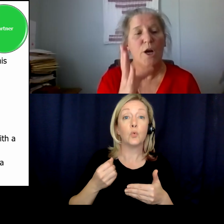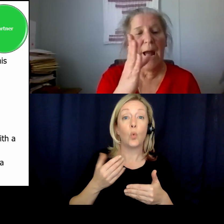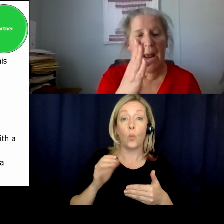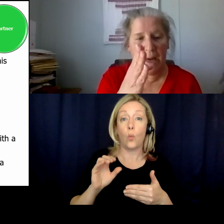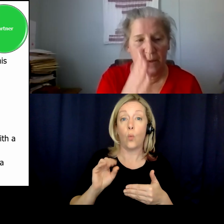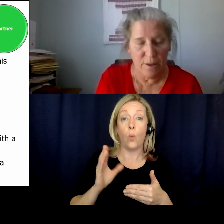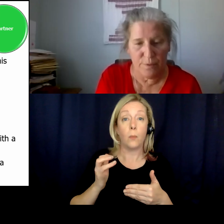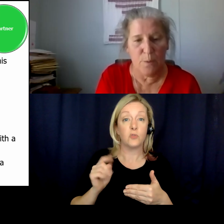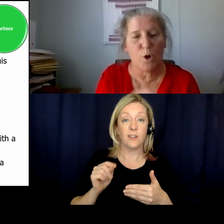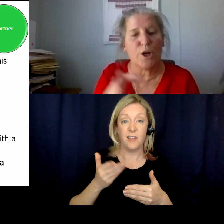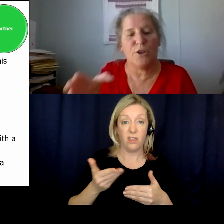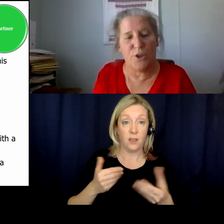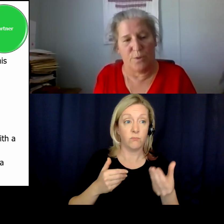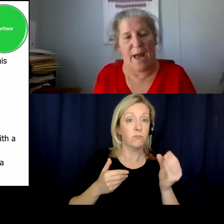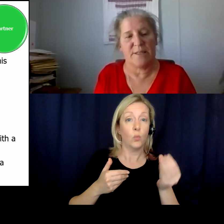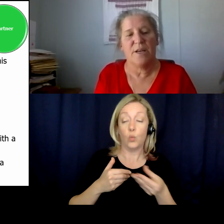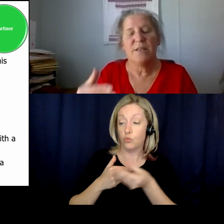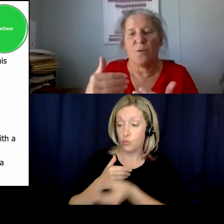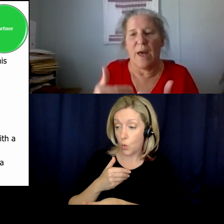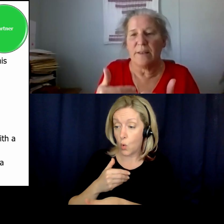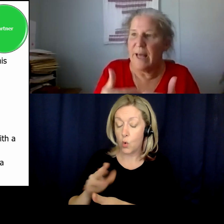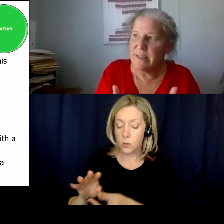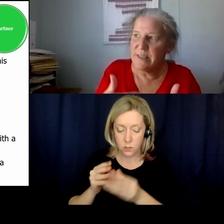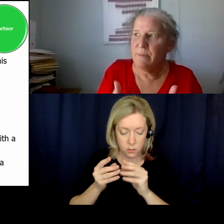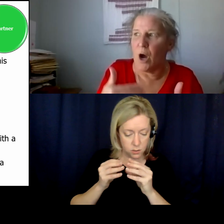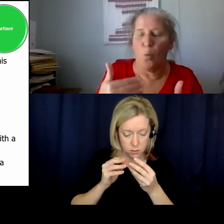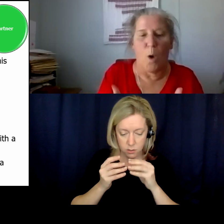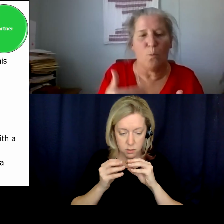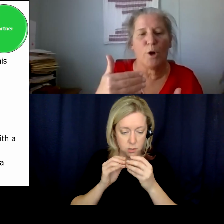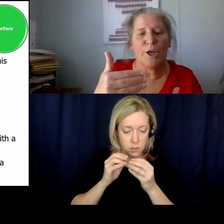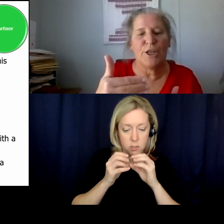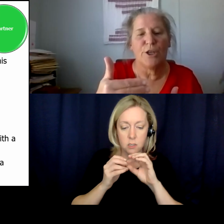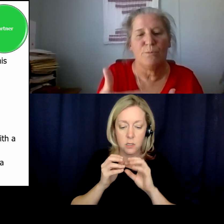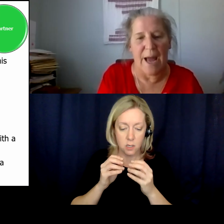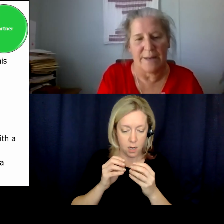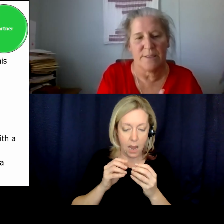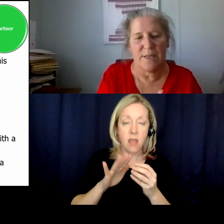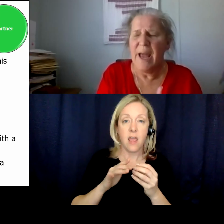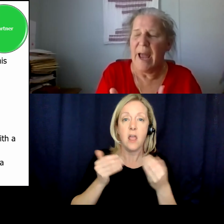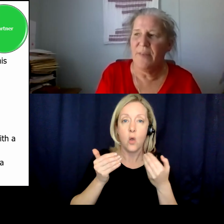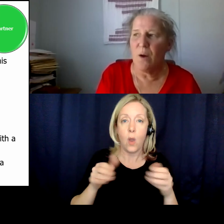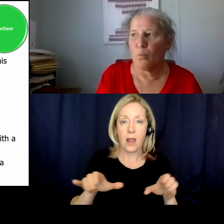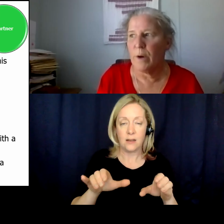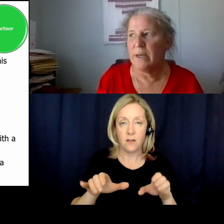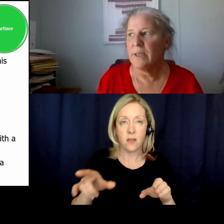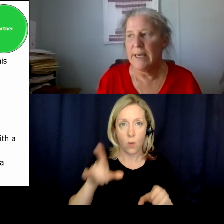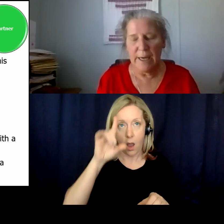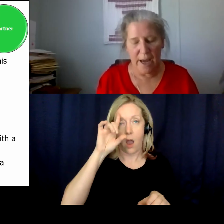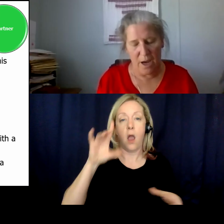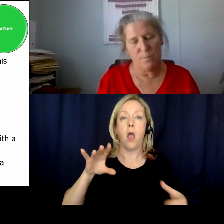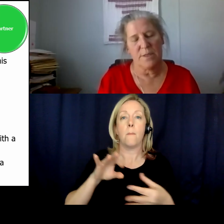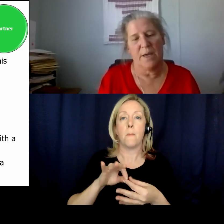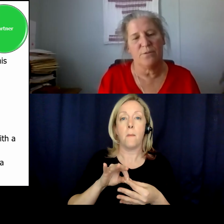whatever, and then we're going to do that. So that lets them know what we're going to do next. And that